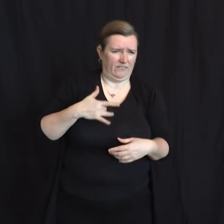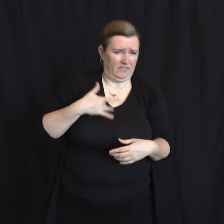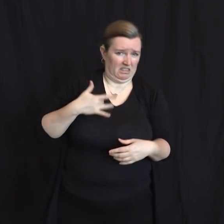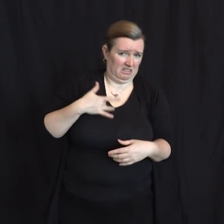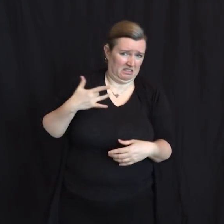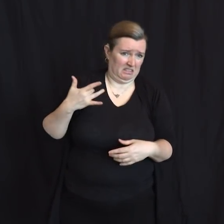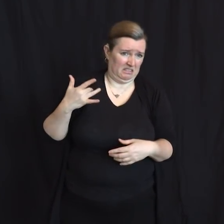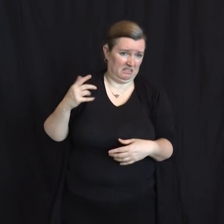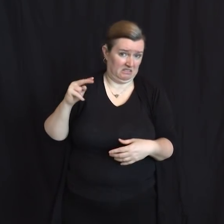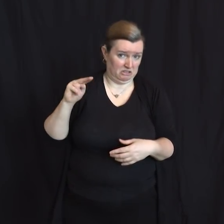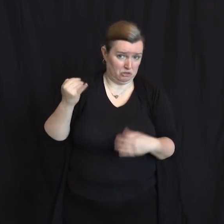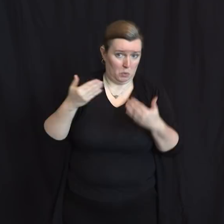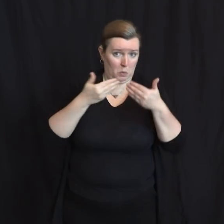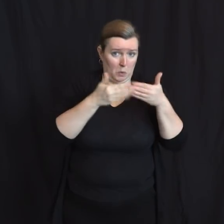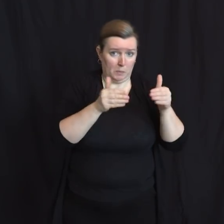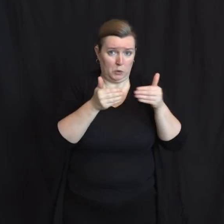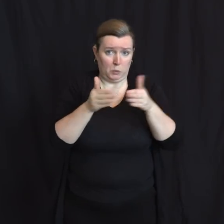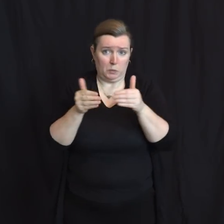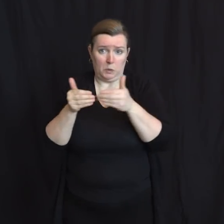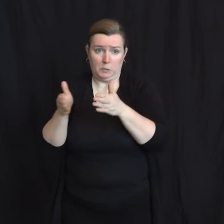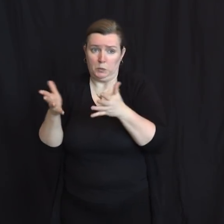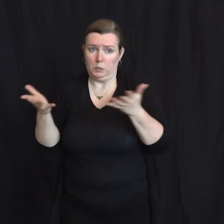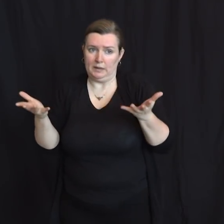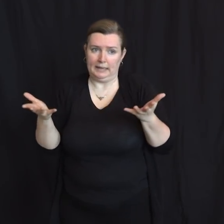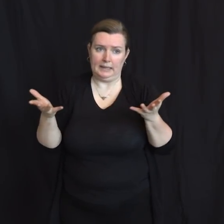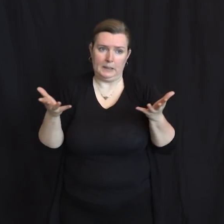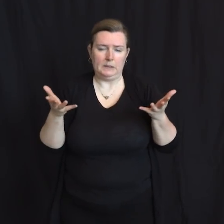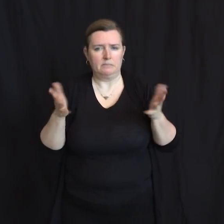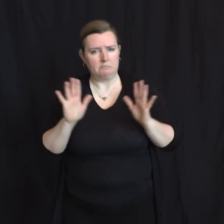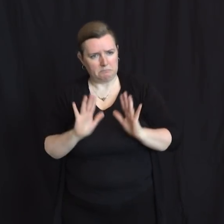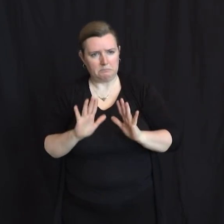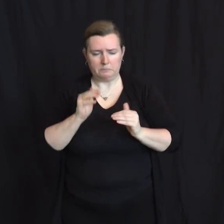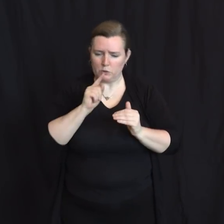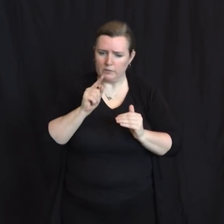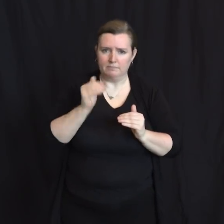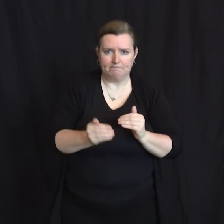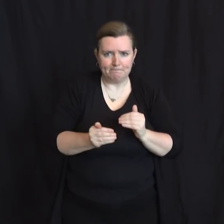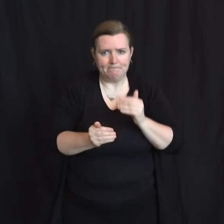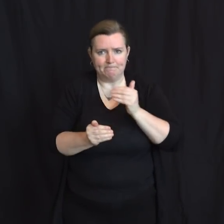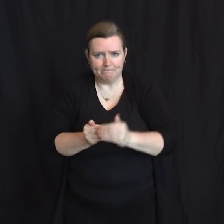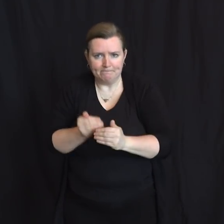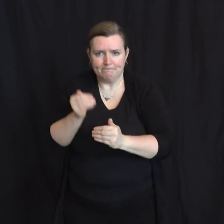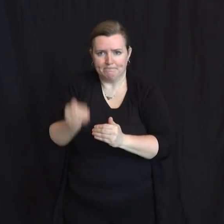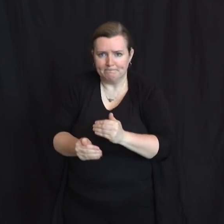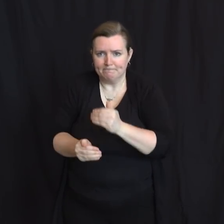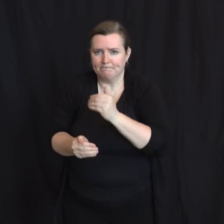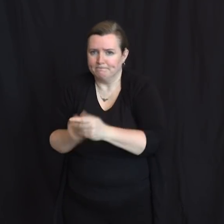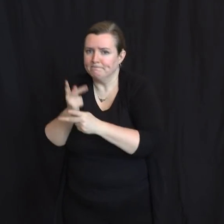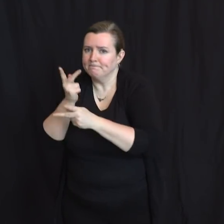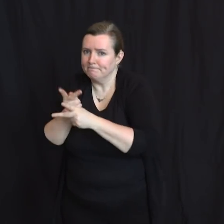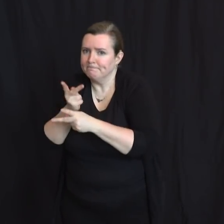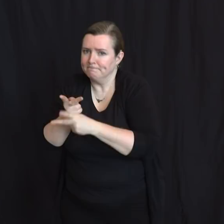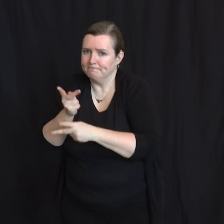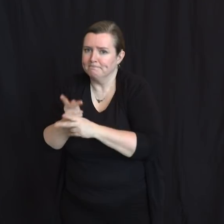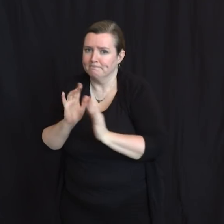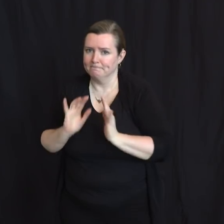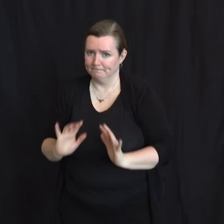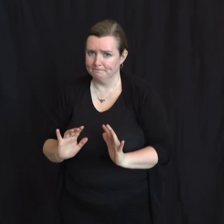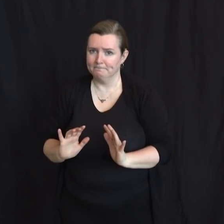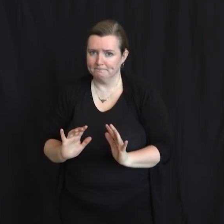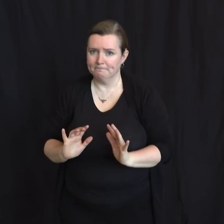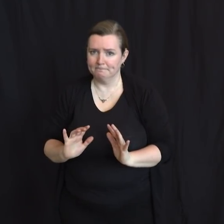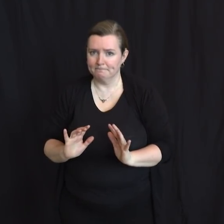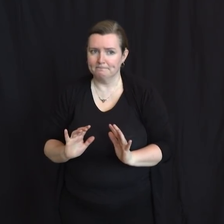like, at least as a principles matter, but it won't be associated with specific dates. And you could see